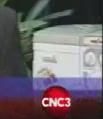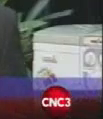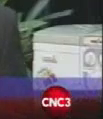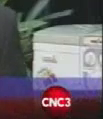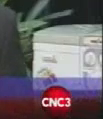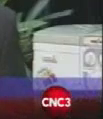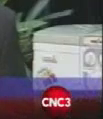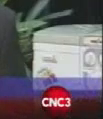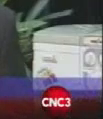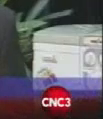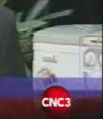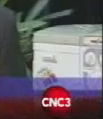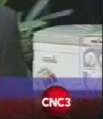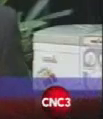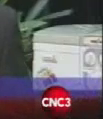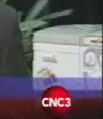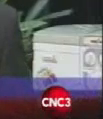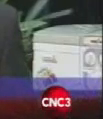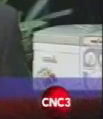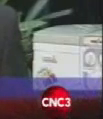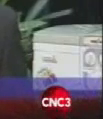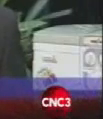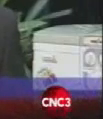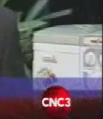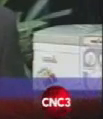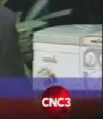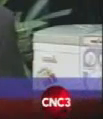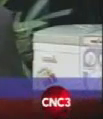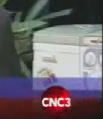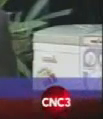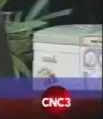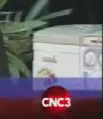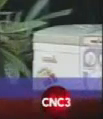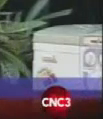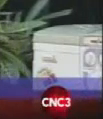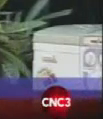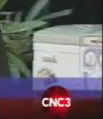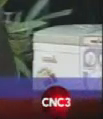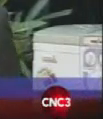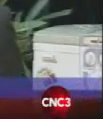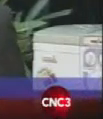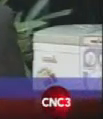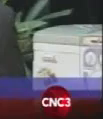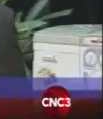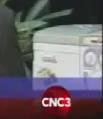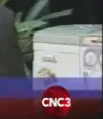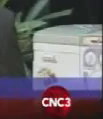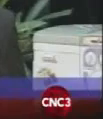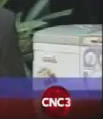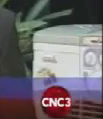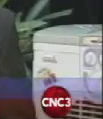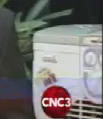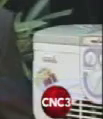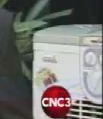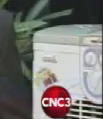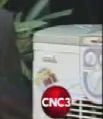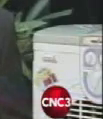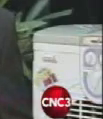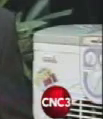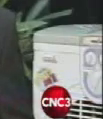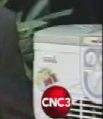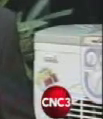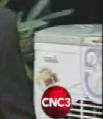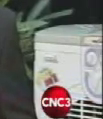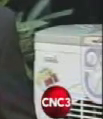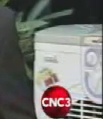event after the budget every year where the Minister of Finance sits down and answers questions from members of the business community, labor, and other